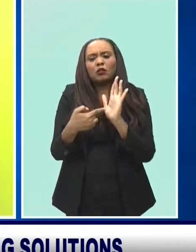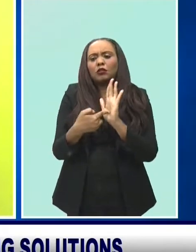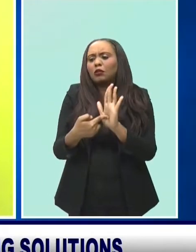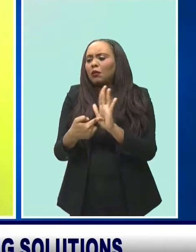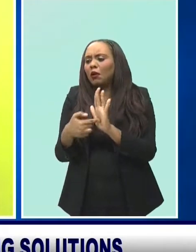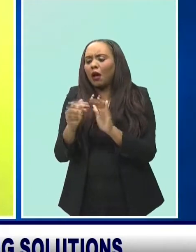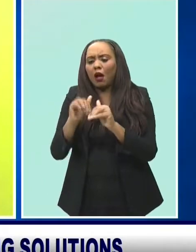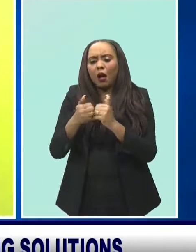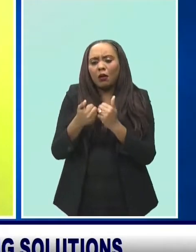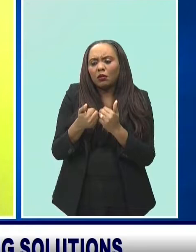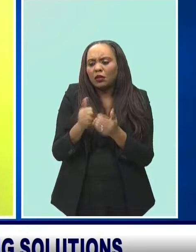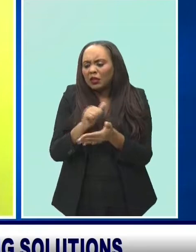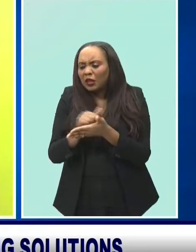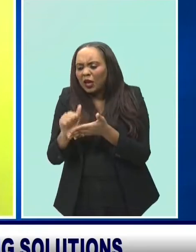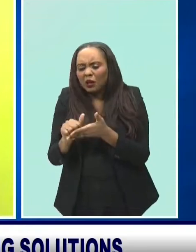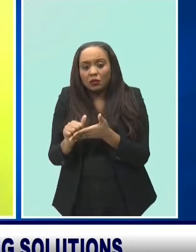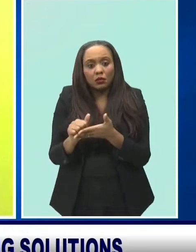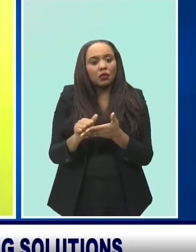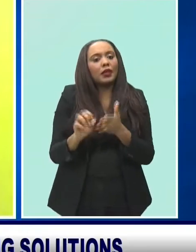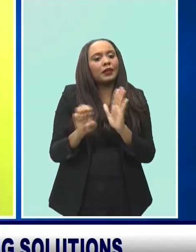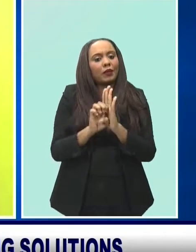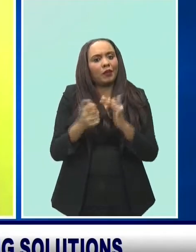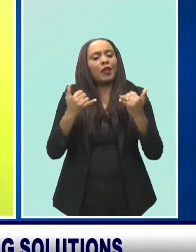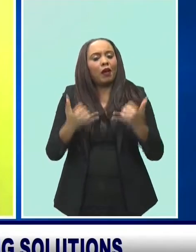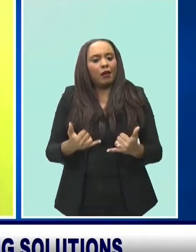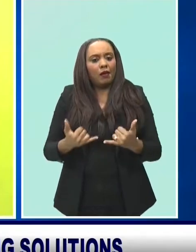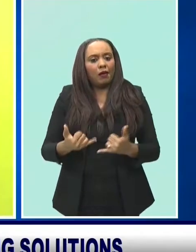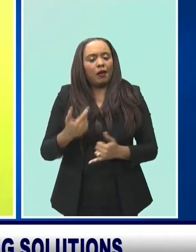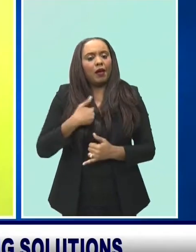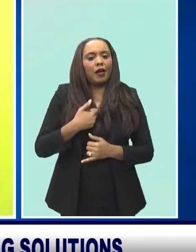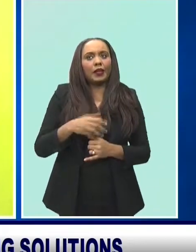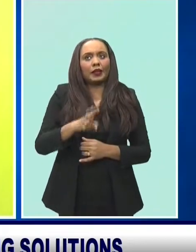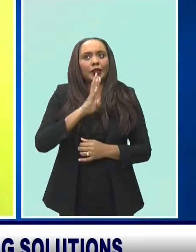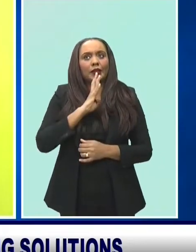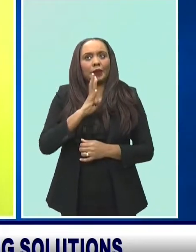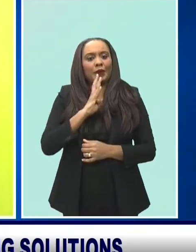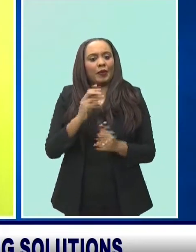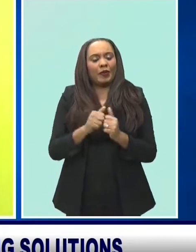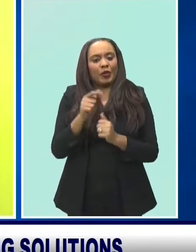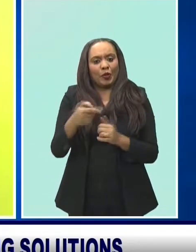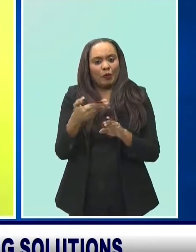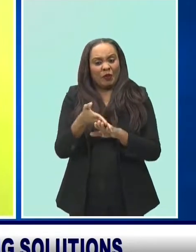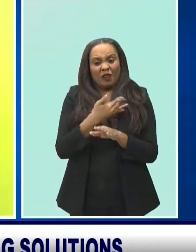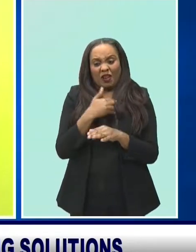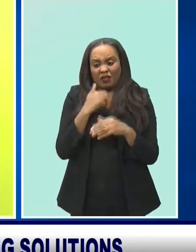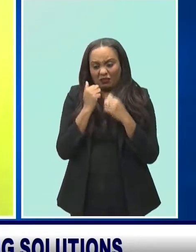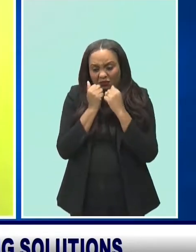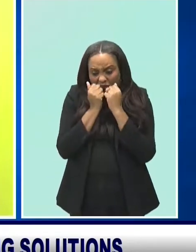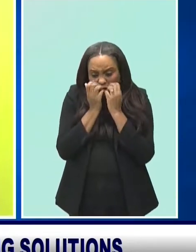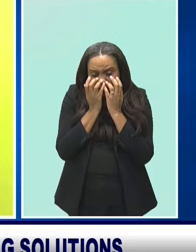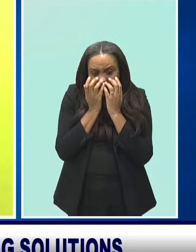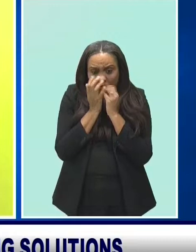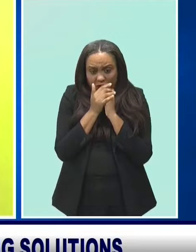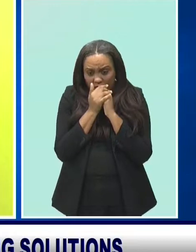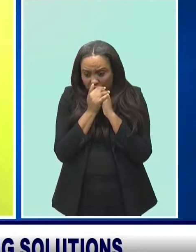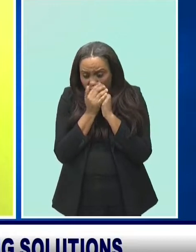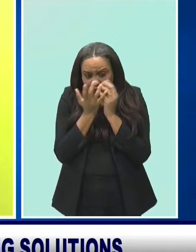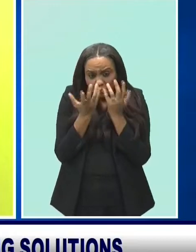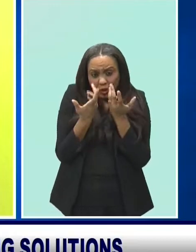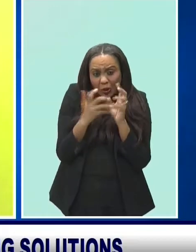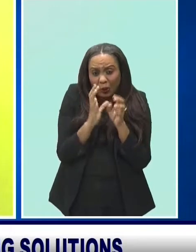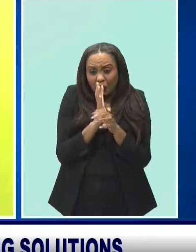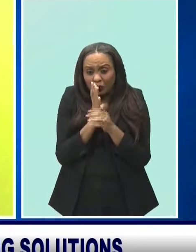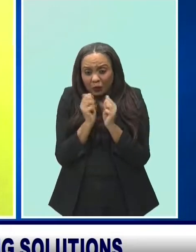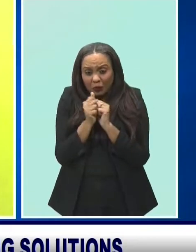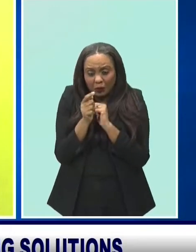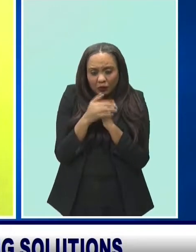Put you in this, like now, I am able to speak to you. Before I was very shy and behind, but would have also